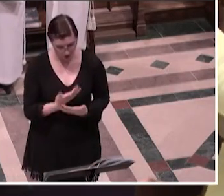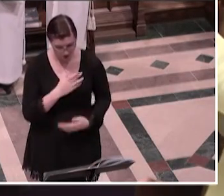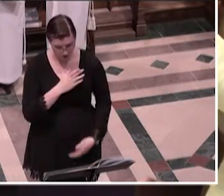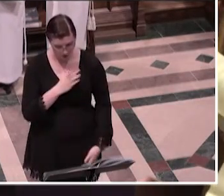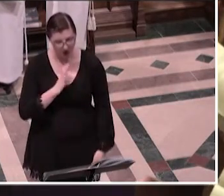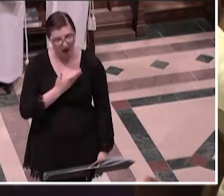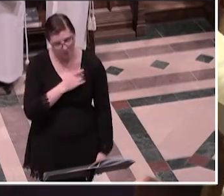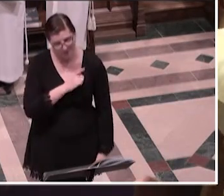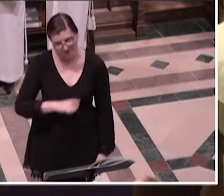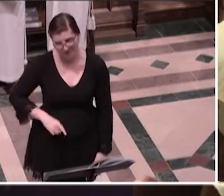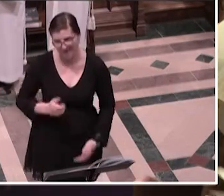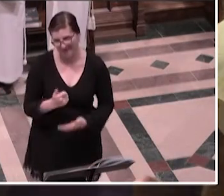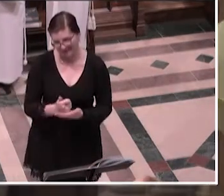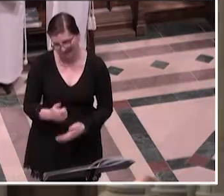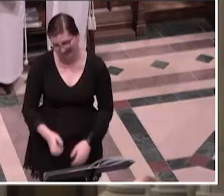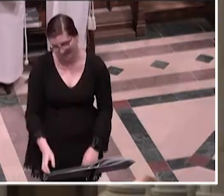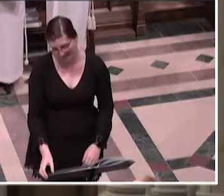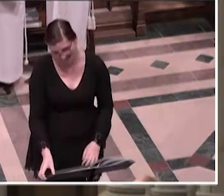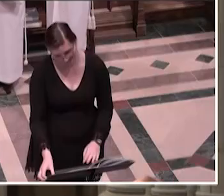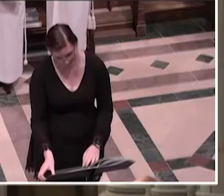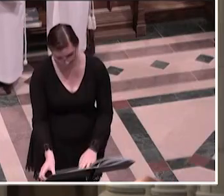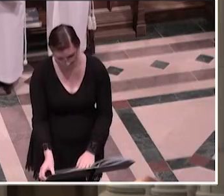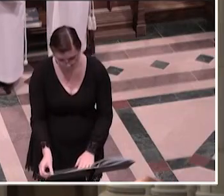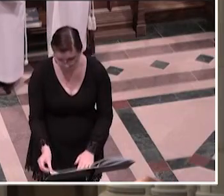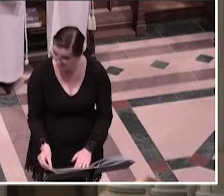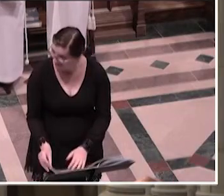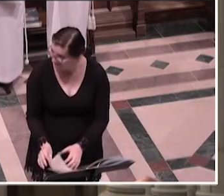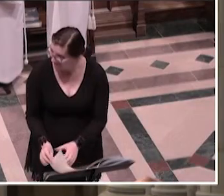You. Today.